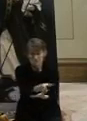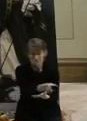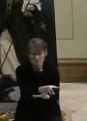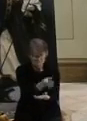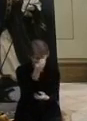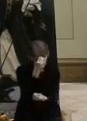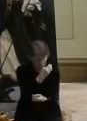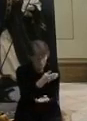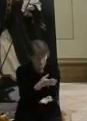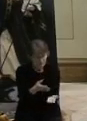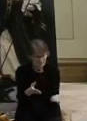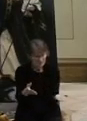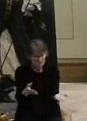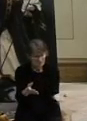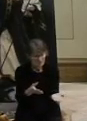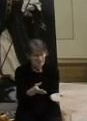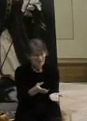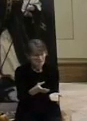saying,